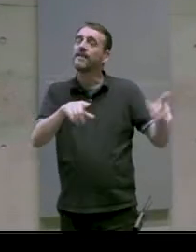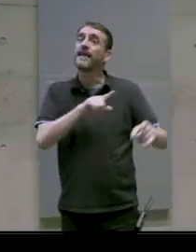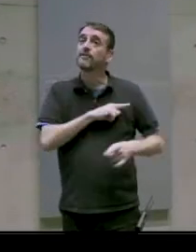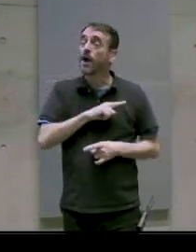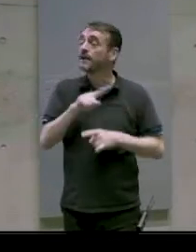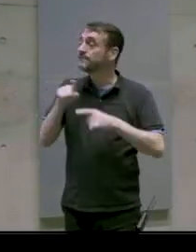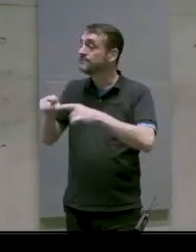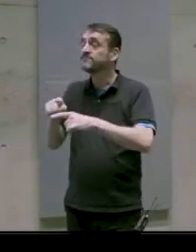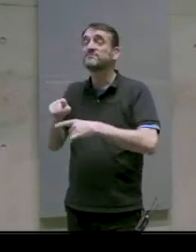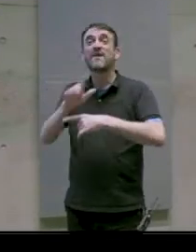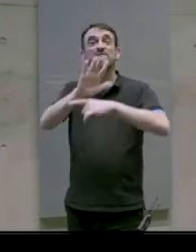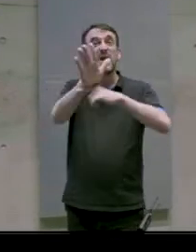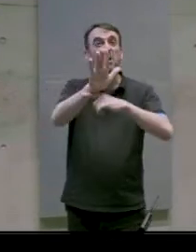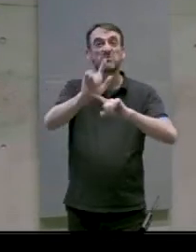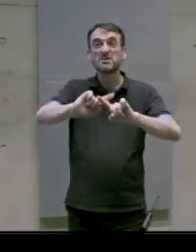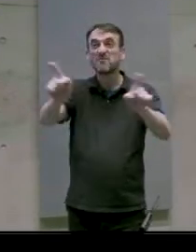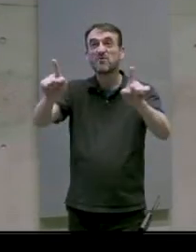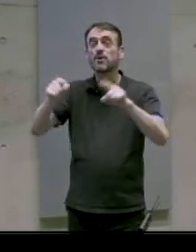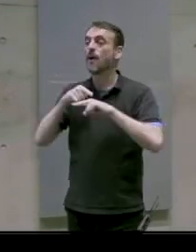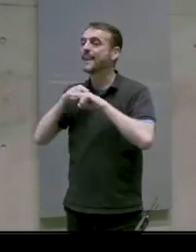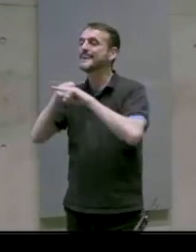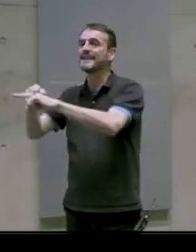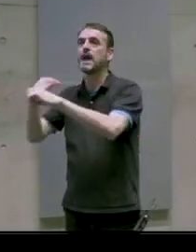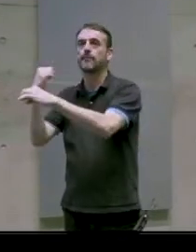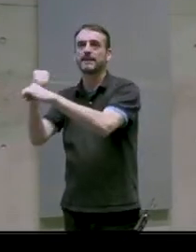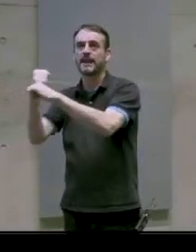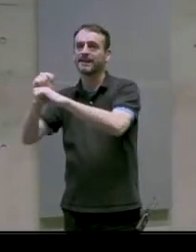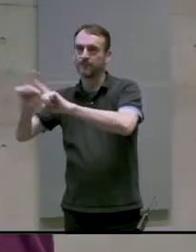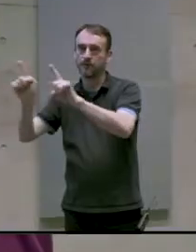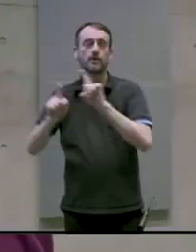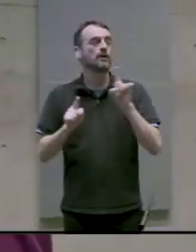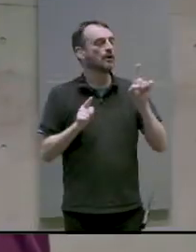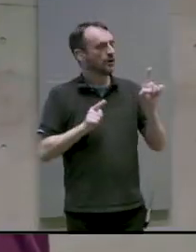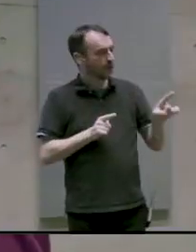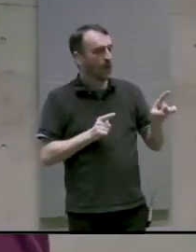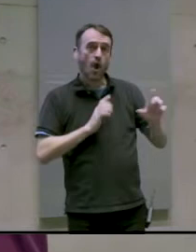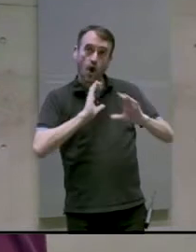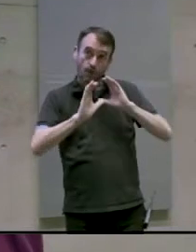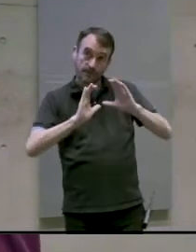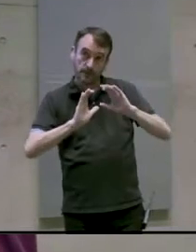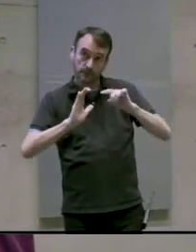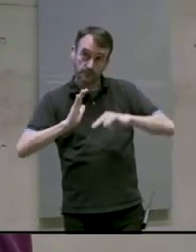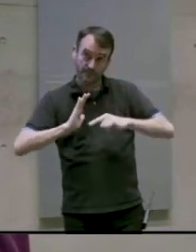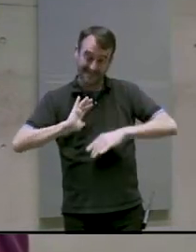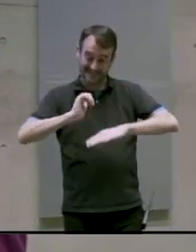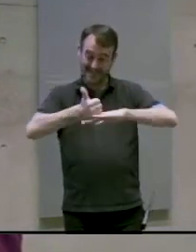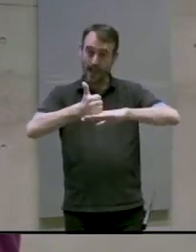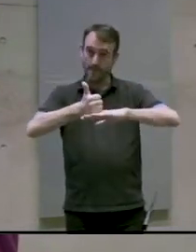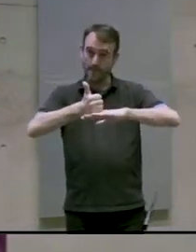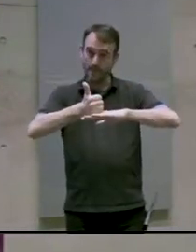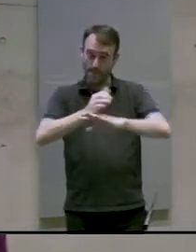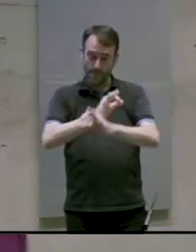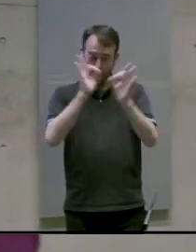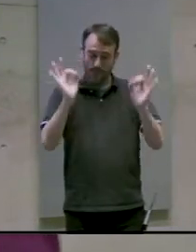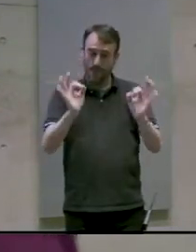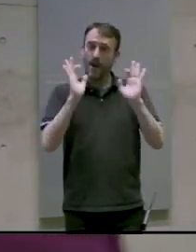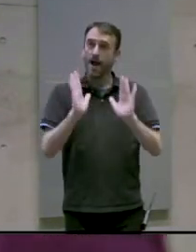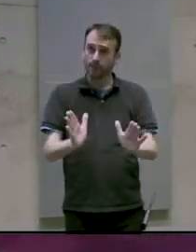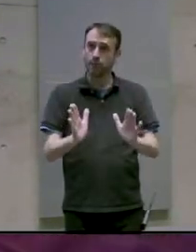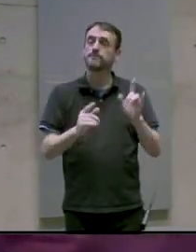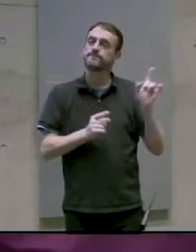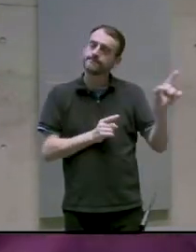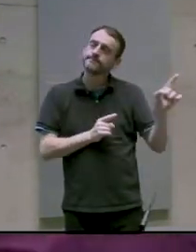linear medium. So when it's conversation, you have to set it up correctly. So what you want to